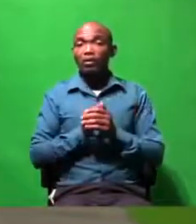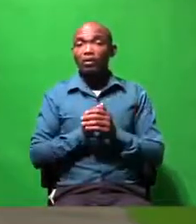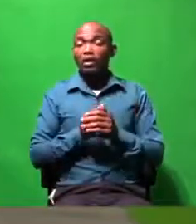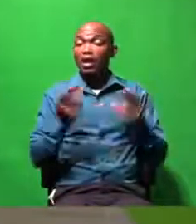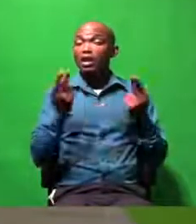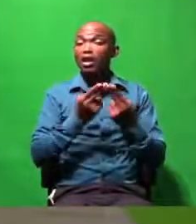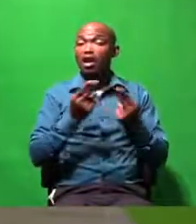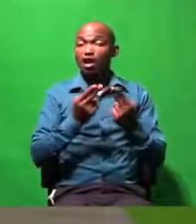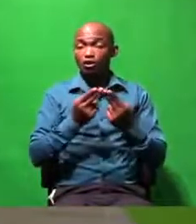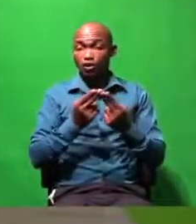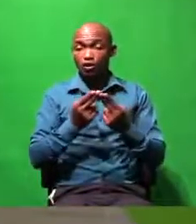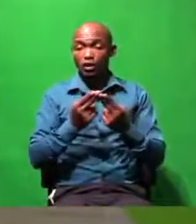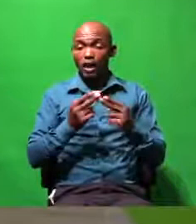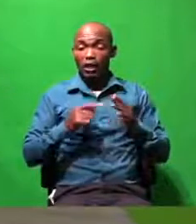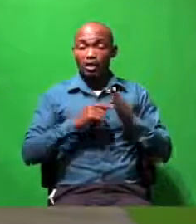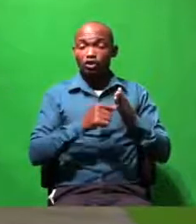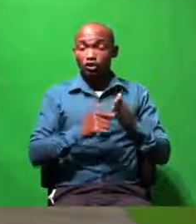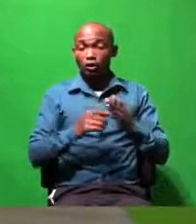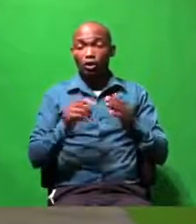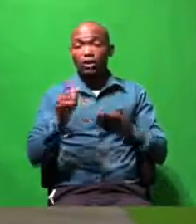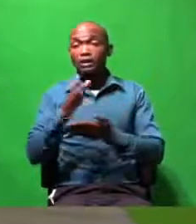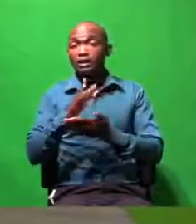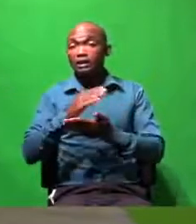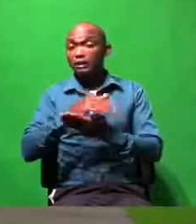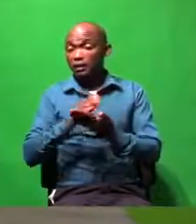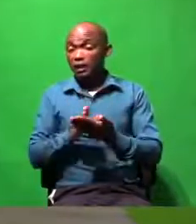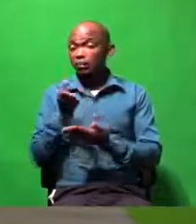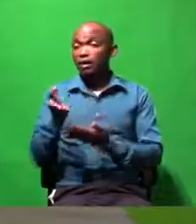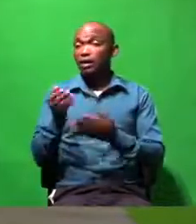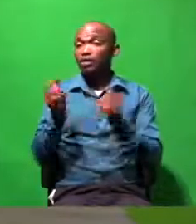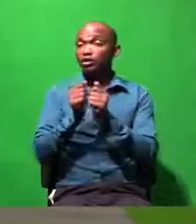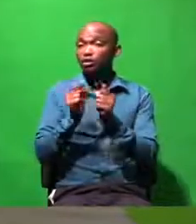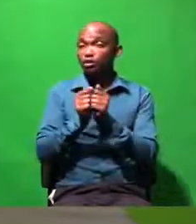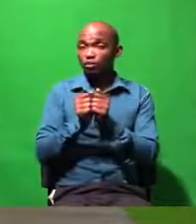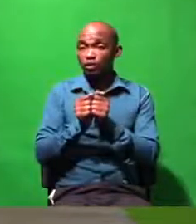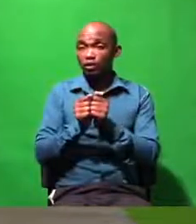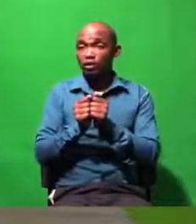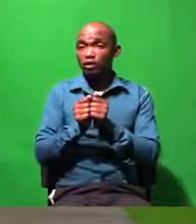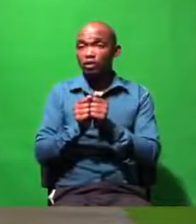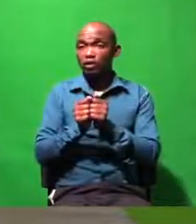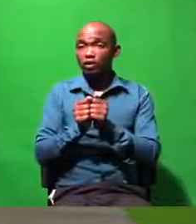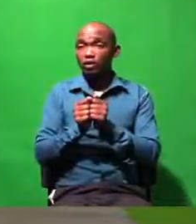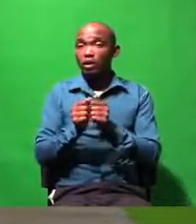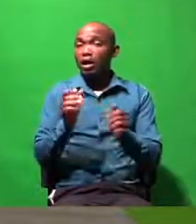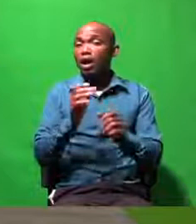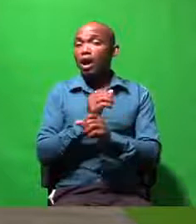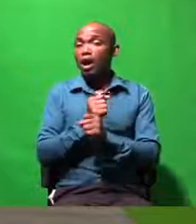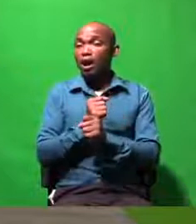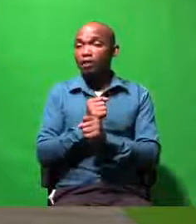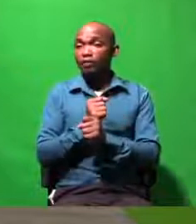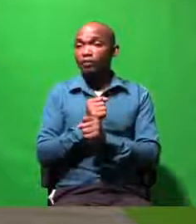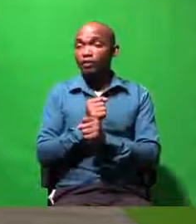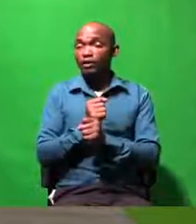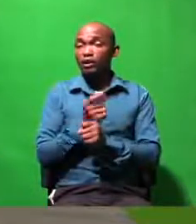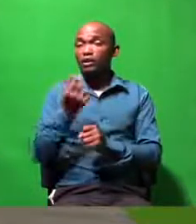And also, I can show some here. Instrument also should have one is